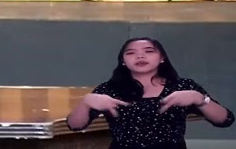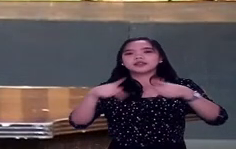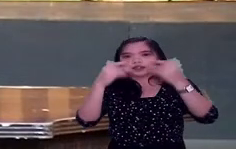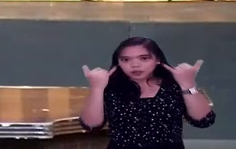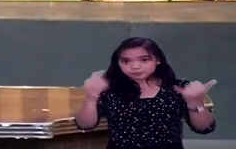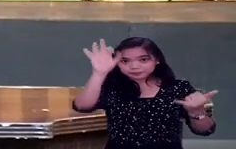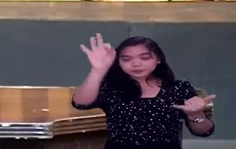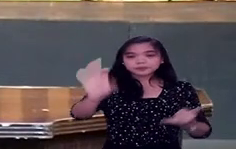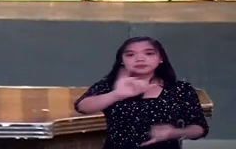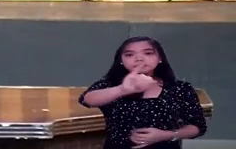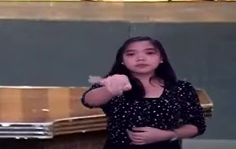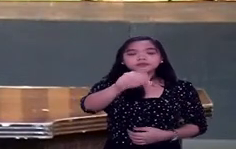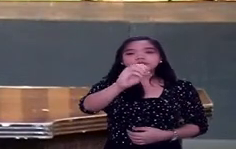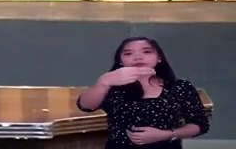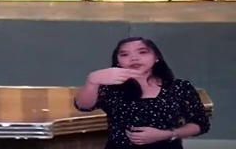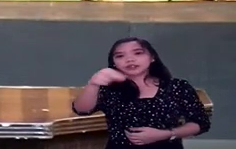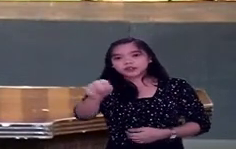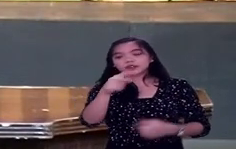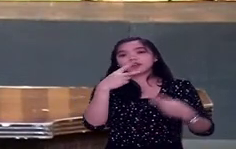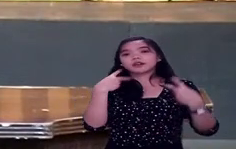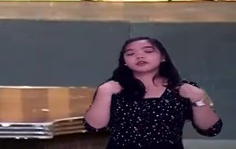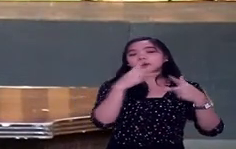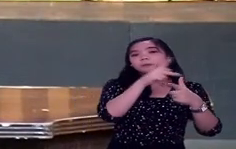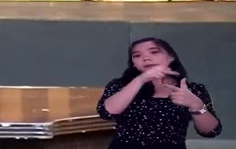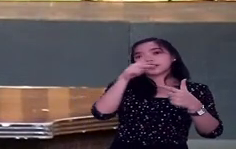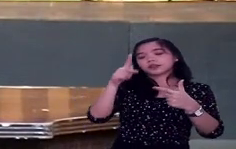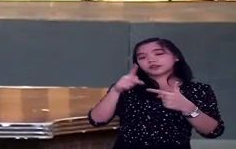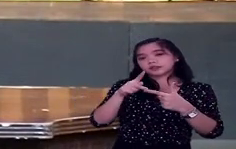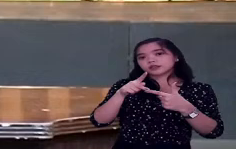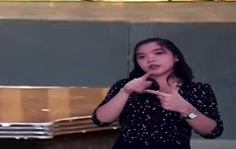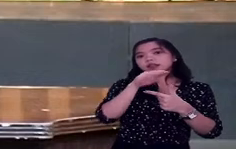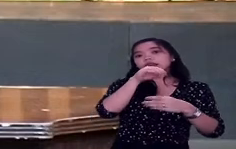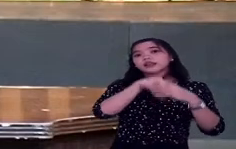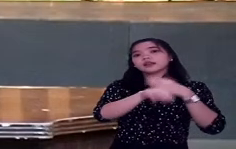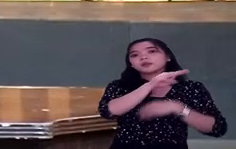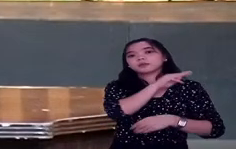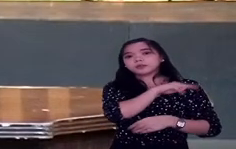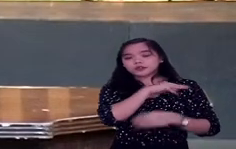John Conerup is a partner